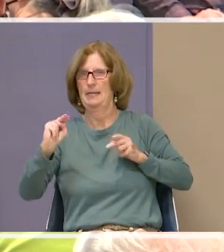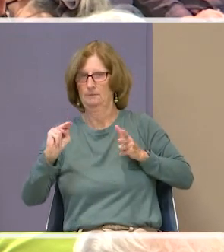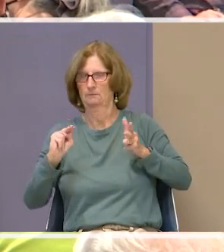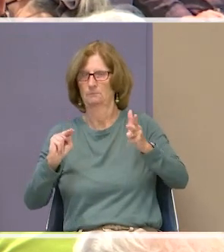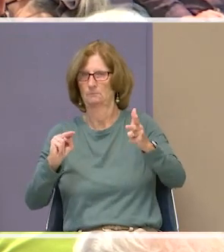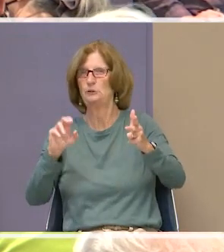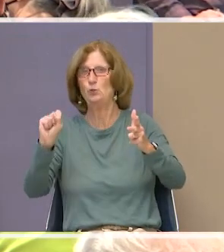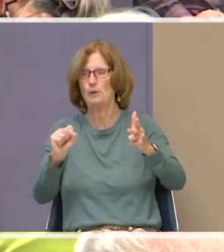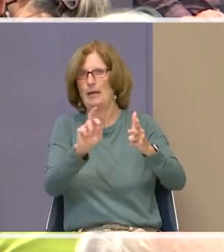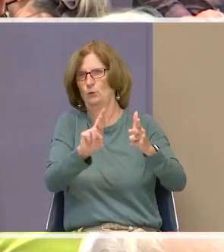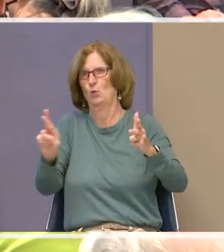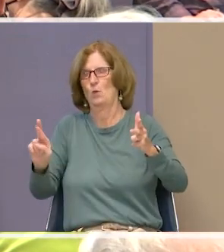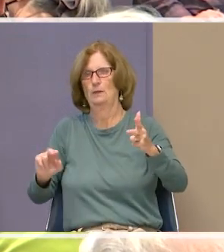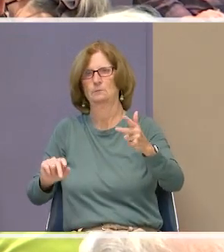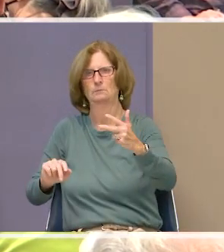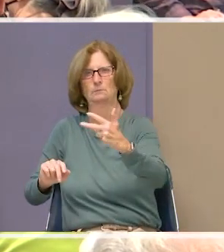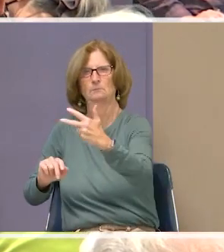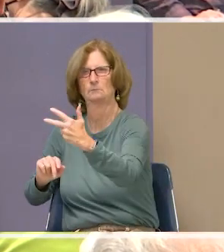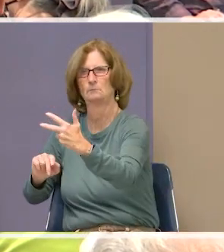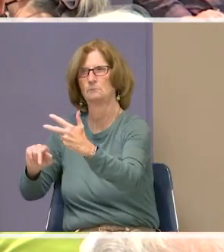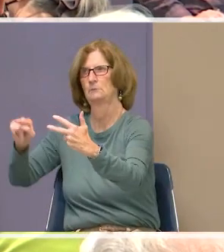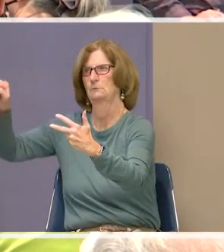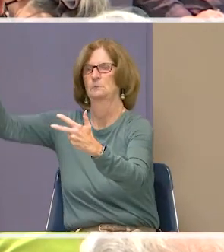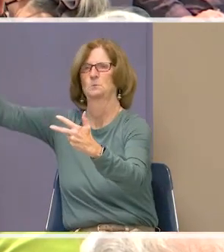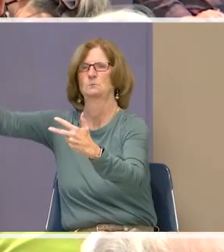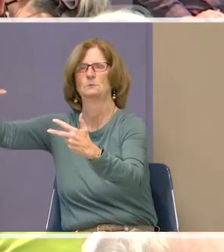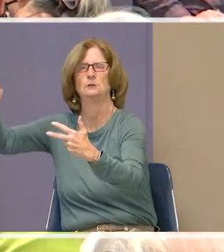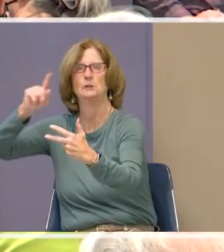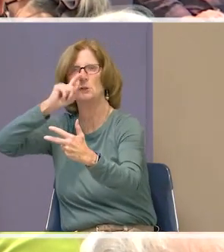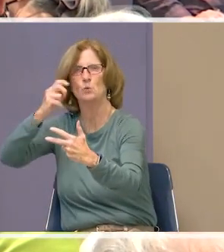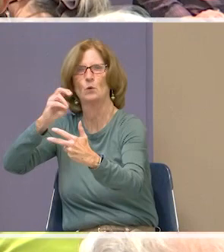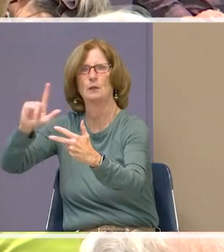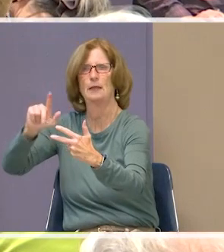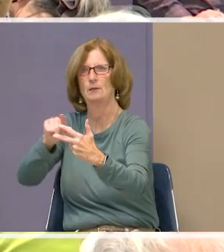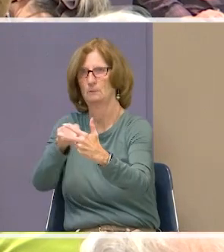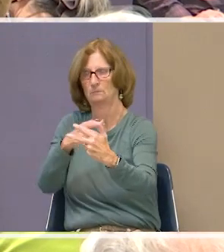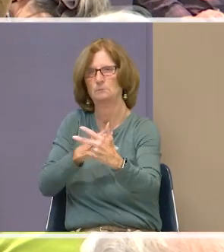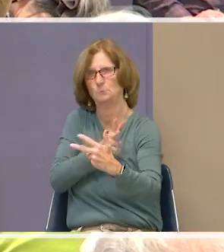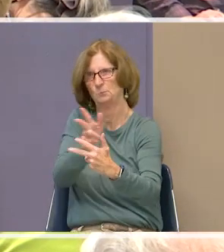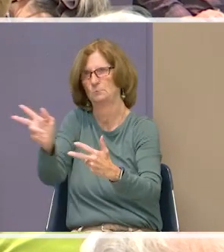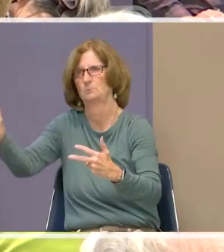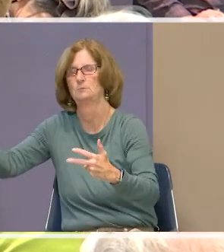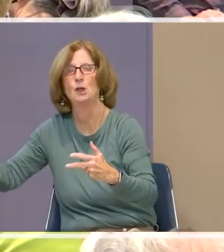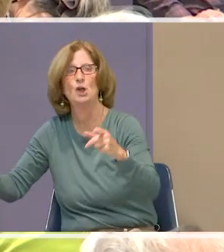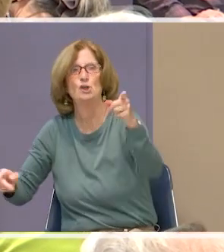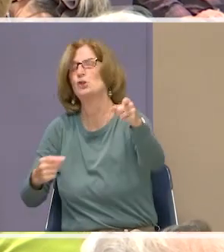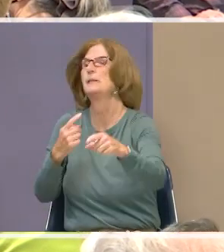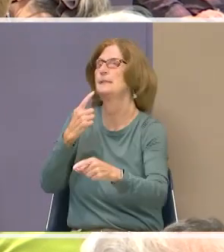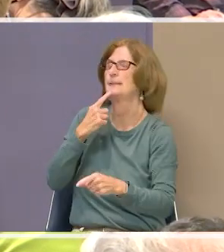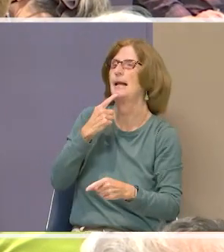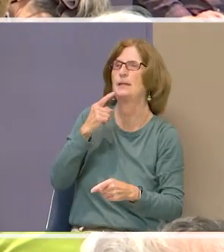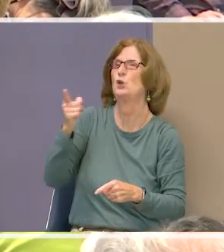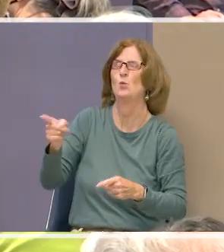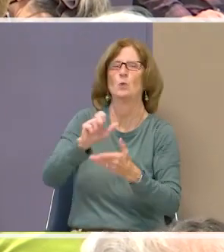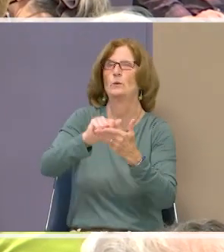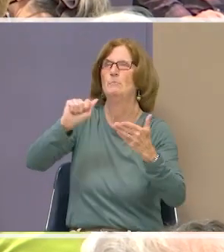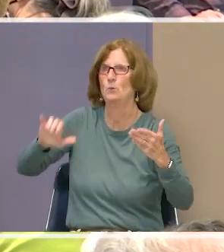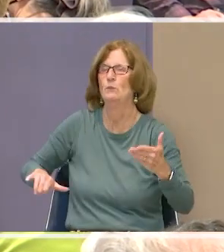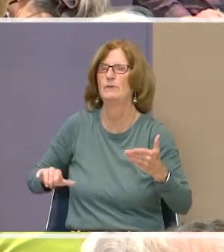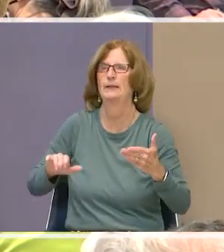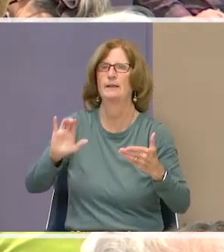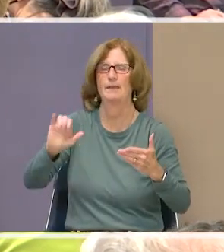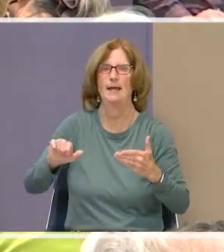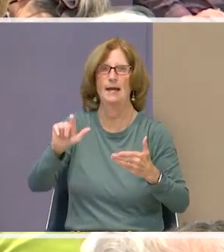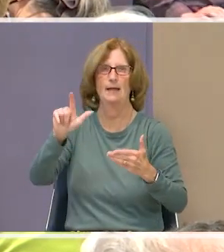right turn up towards Squirrel Hill on Forbes. She heard you say you were taking that lane